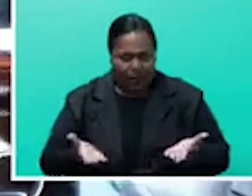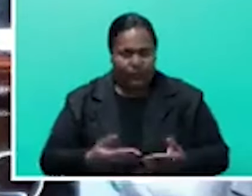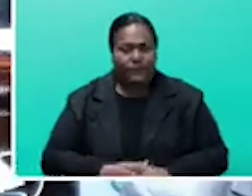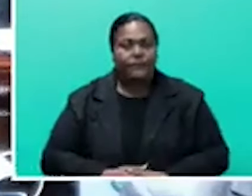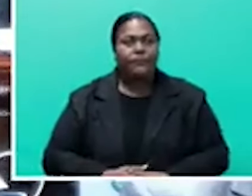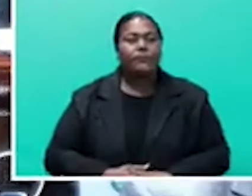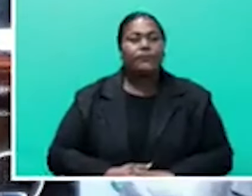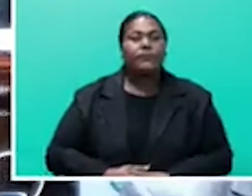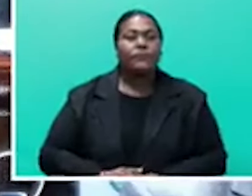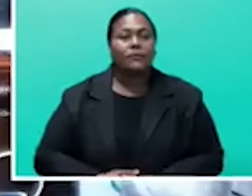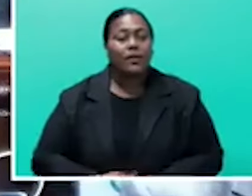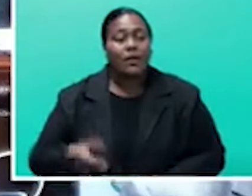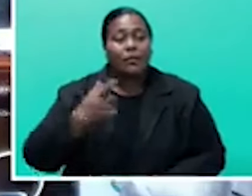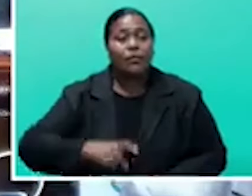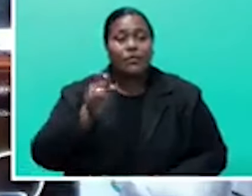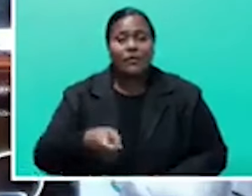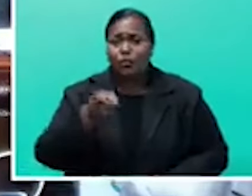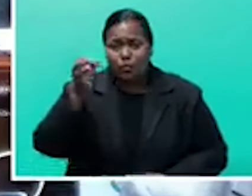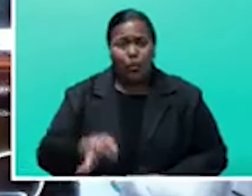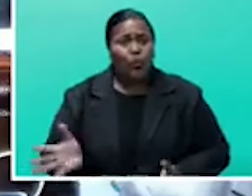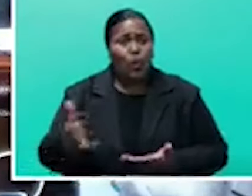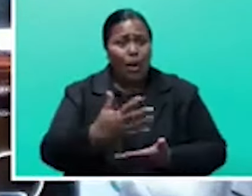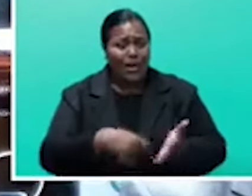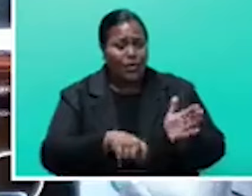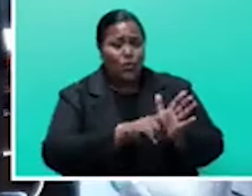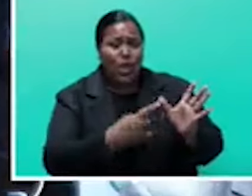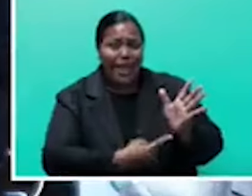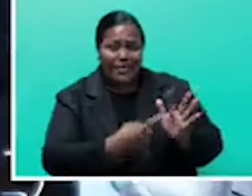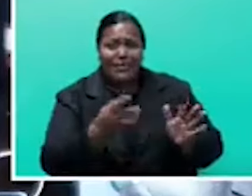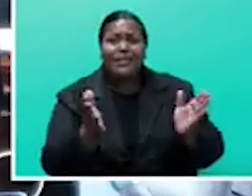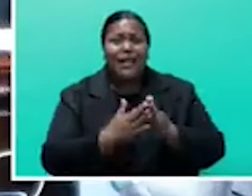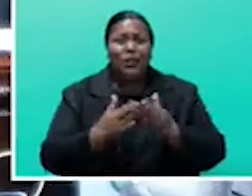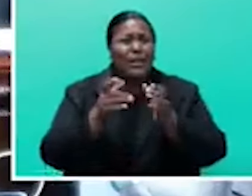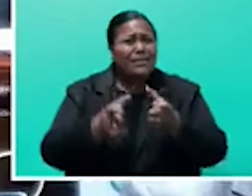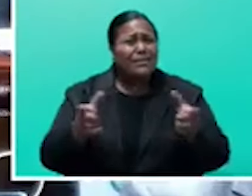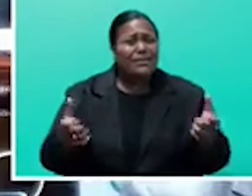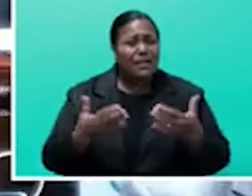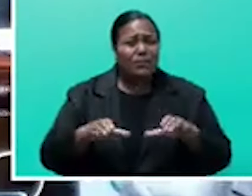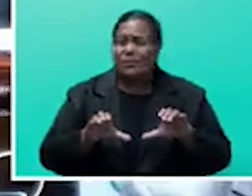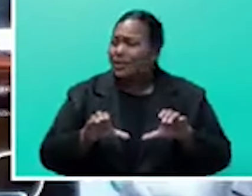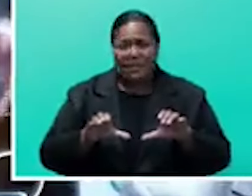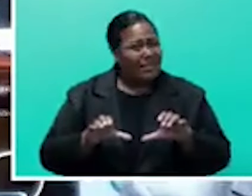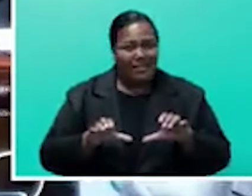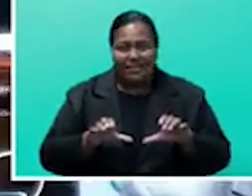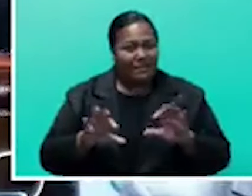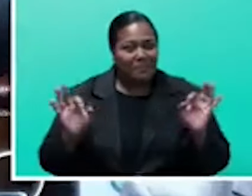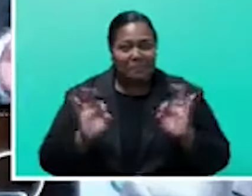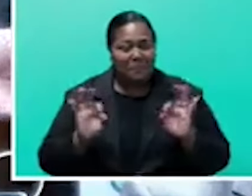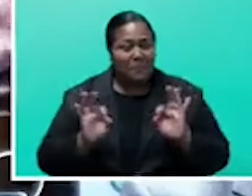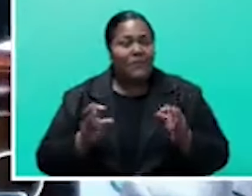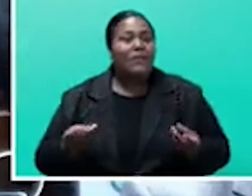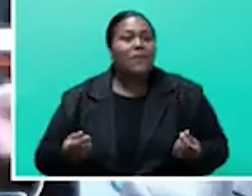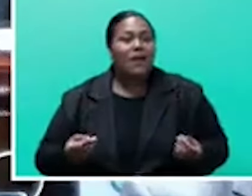said, because if you do not collect rates, if town and city councils are not empowered to have